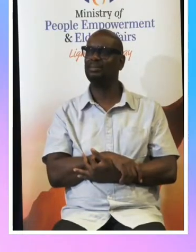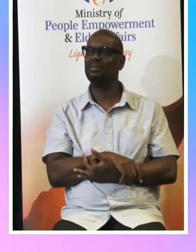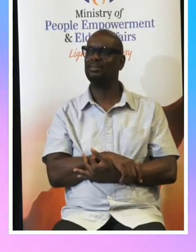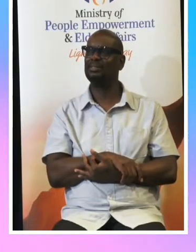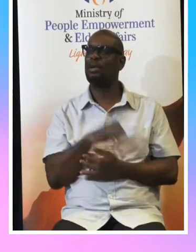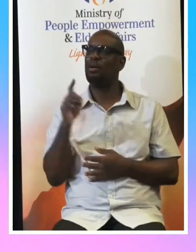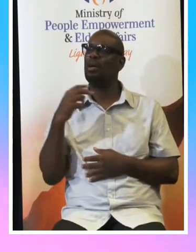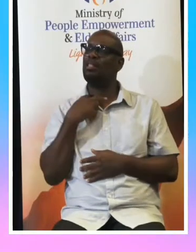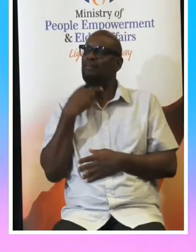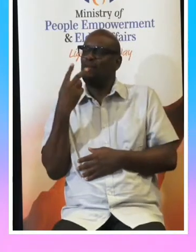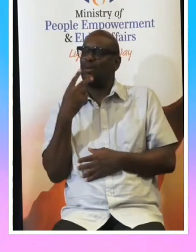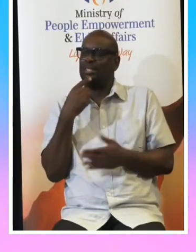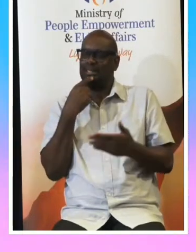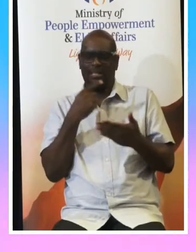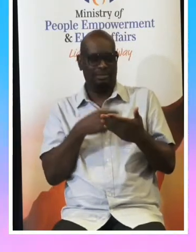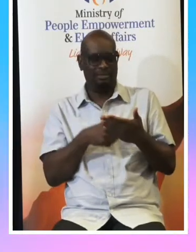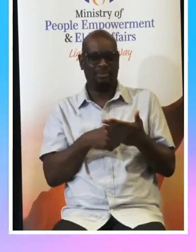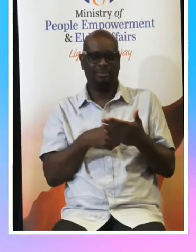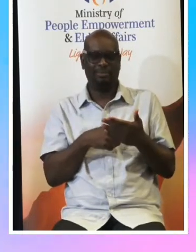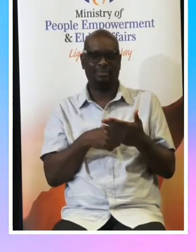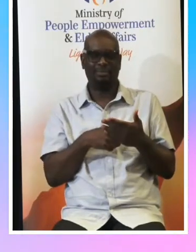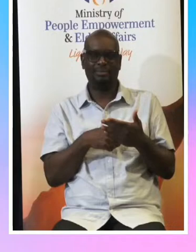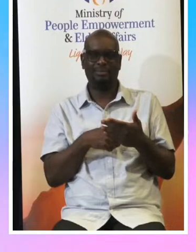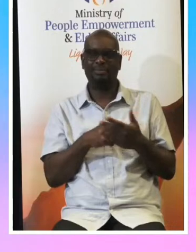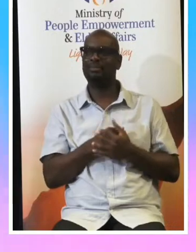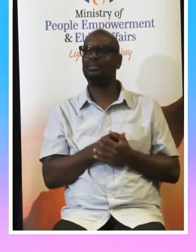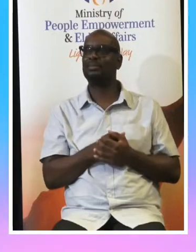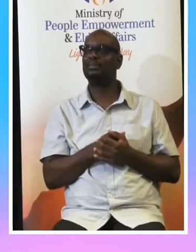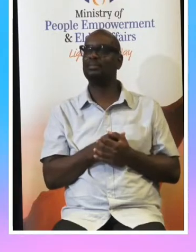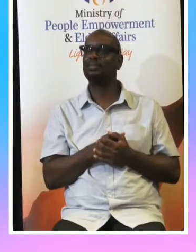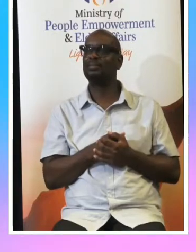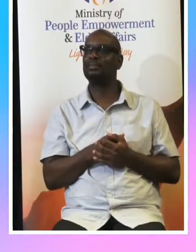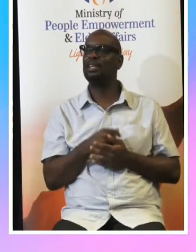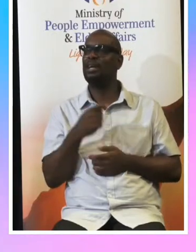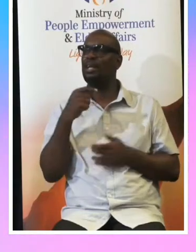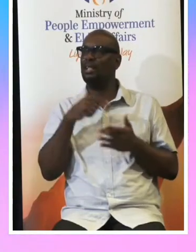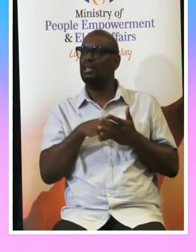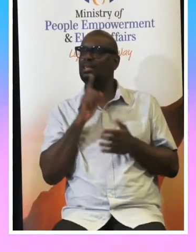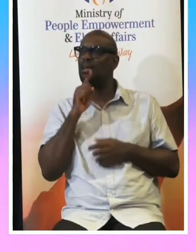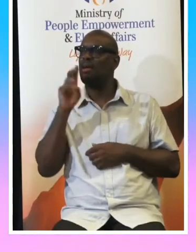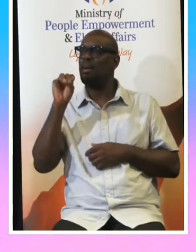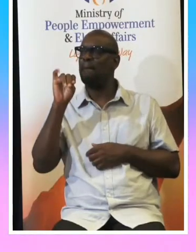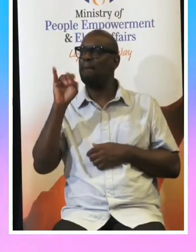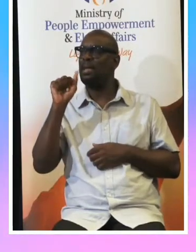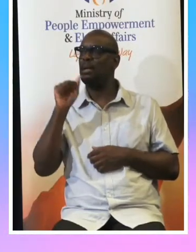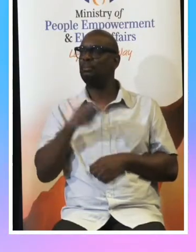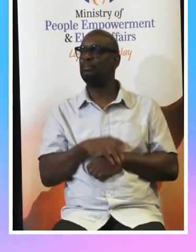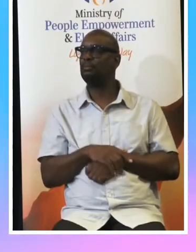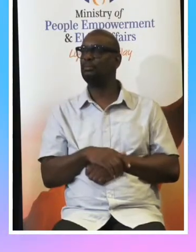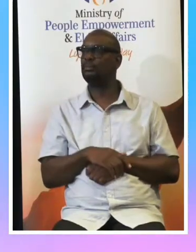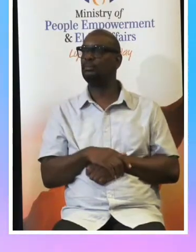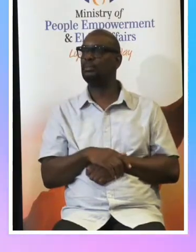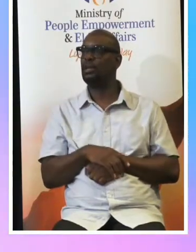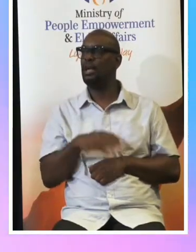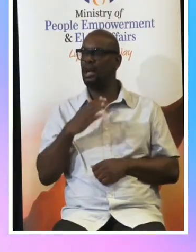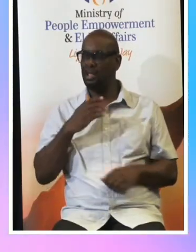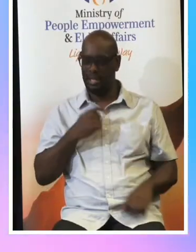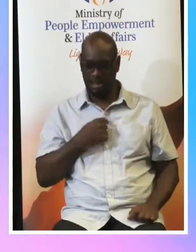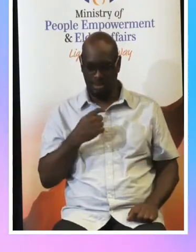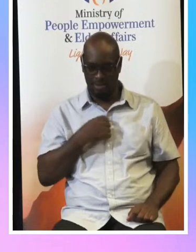The voice introduced herself only as Mia. And then my tired